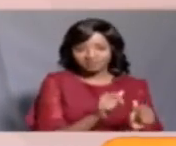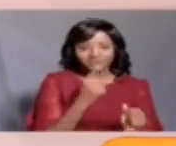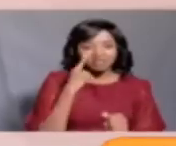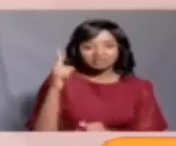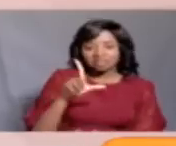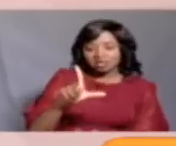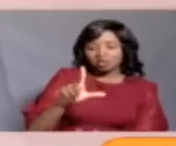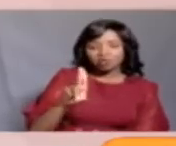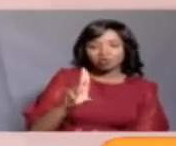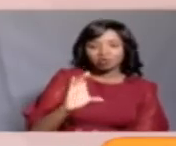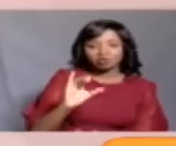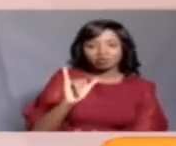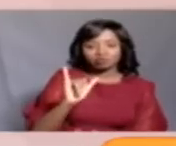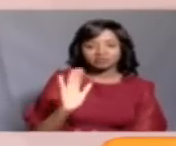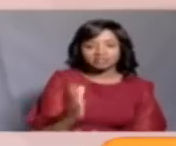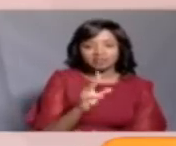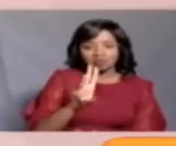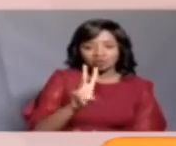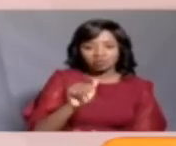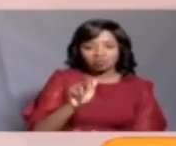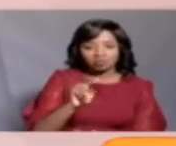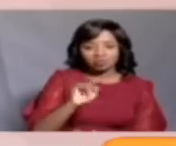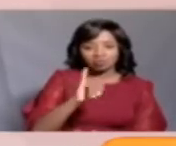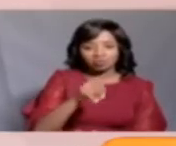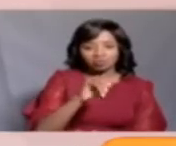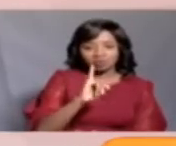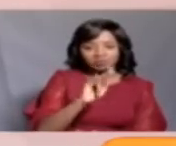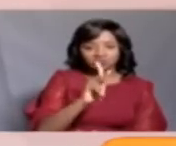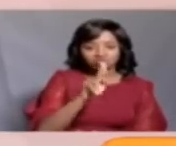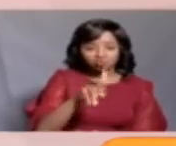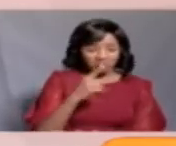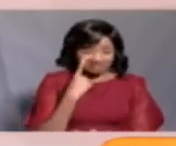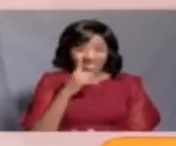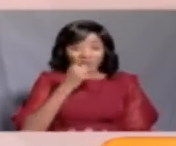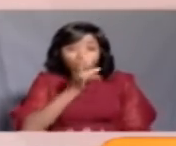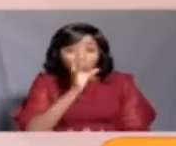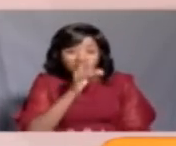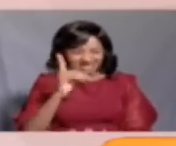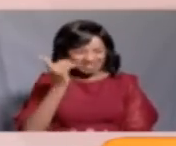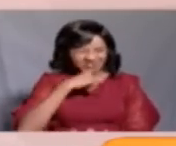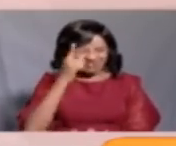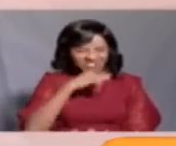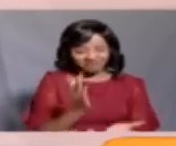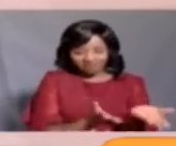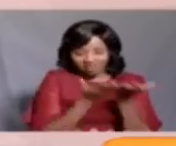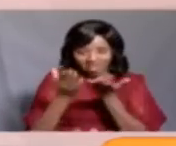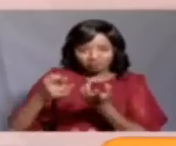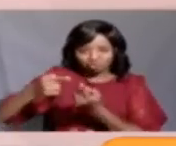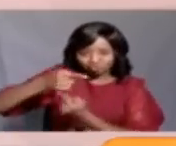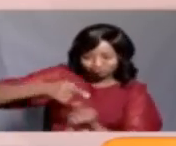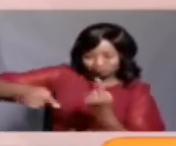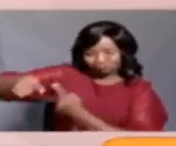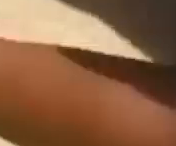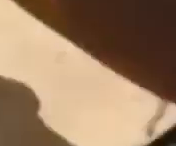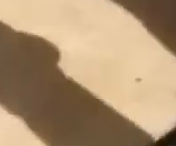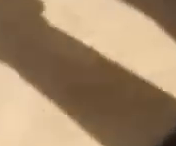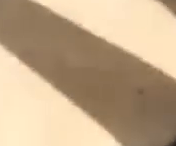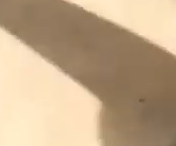a water engineer who recycles wastewater into a reusable resource, and here is her story.